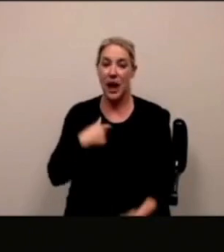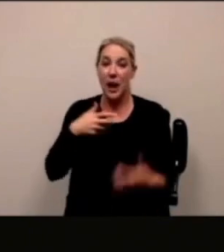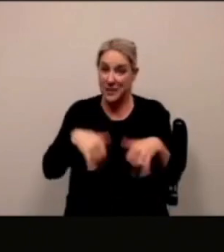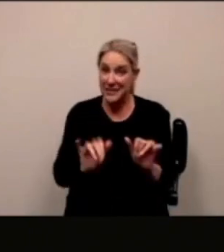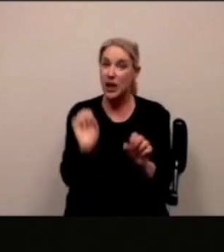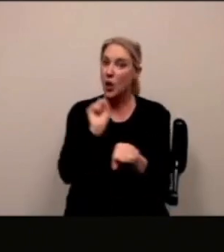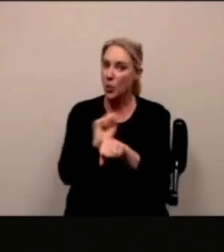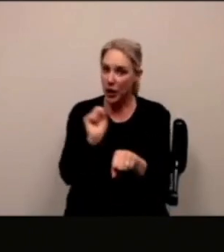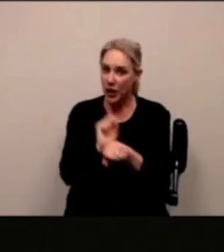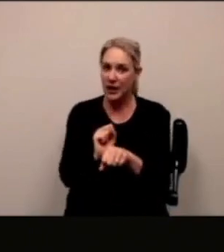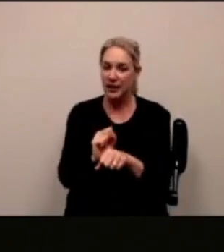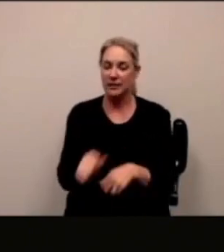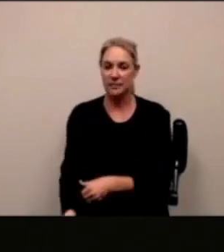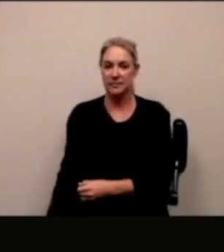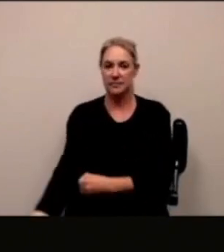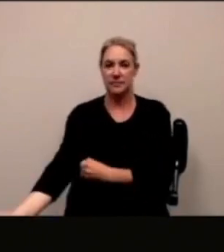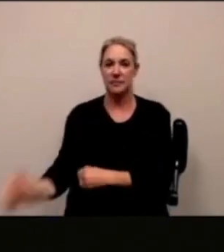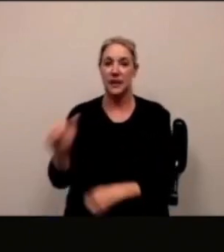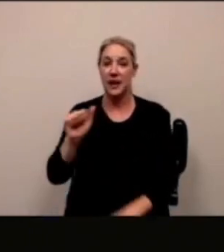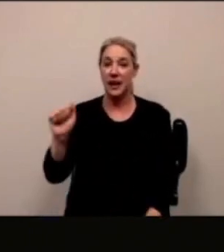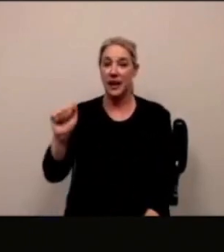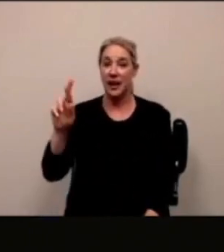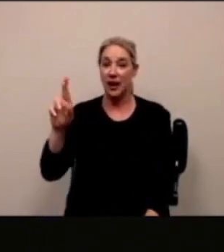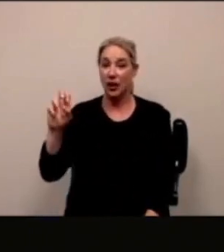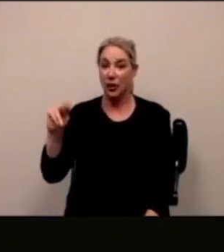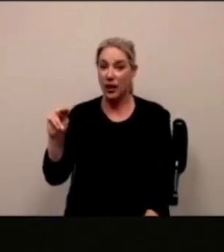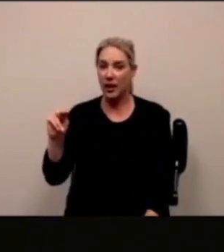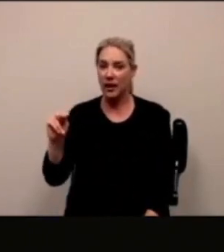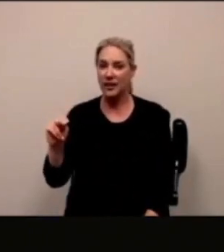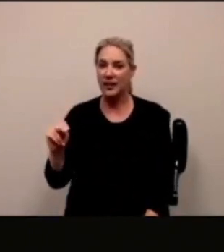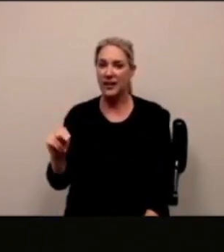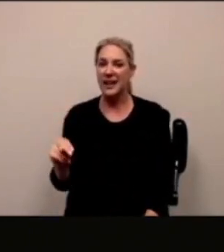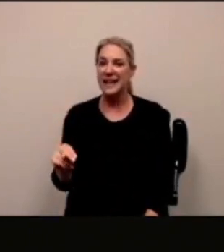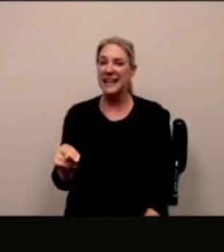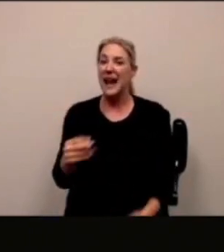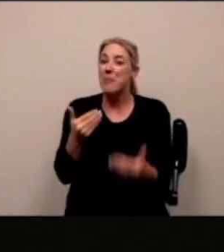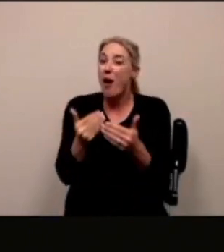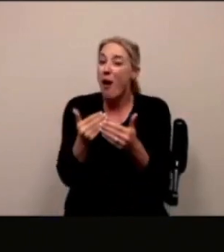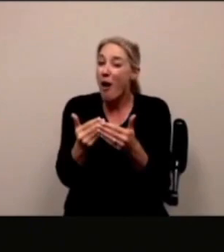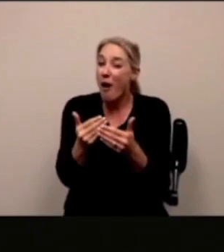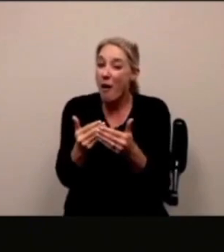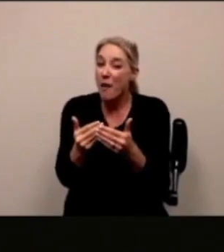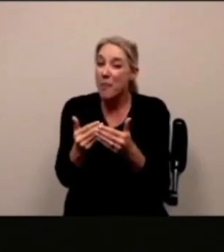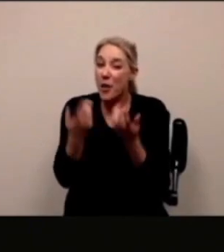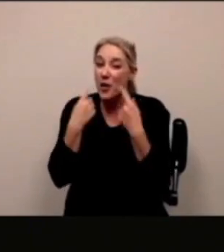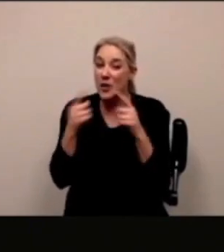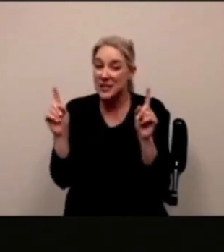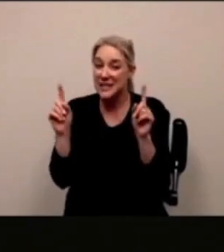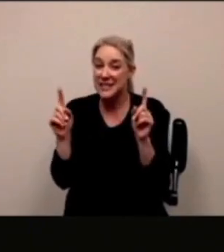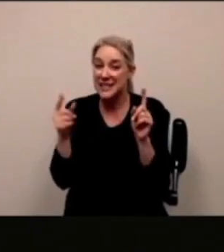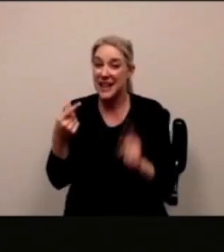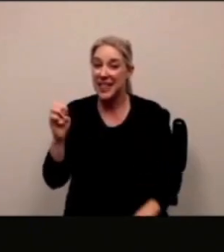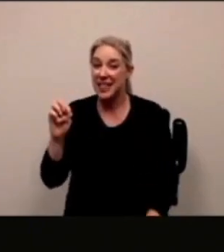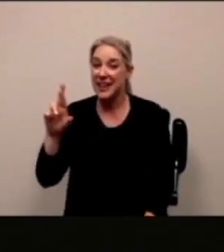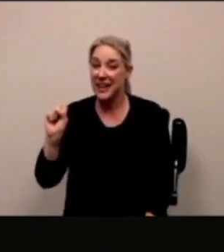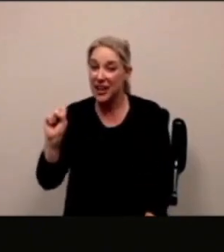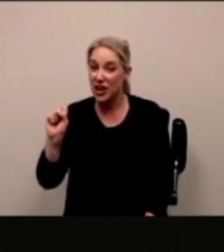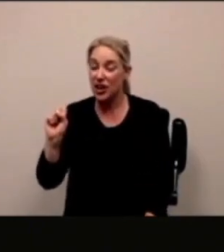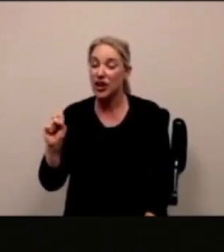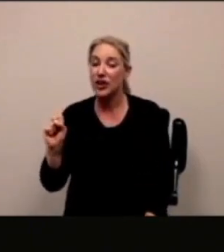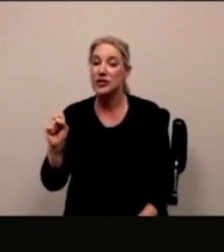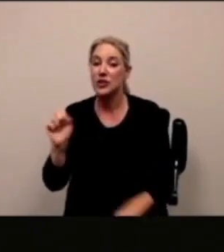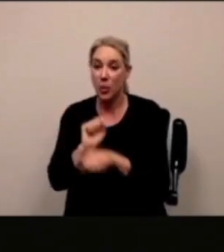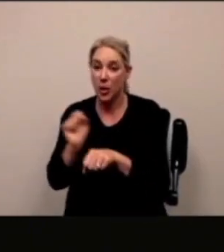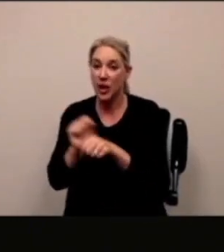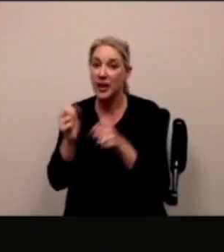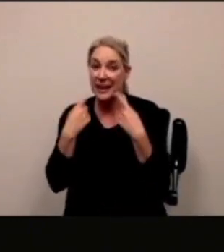Cool. Well, oh, go ahead. I almost have the gears working. Oh, wow. But you're right. The packaging, the wrapping is making it